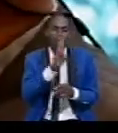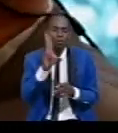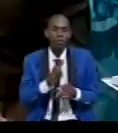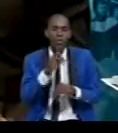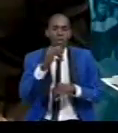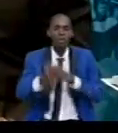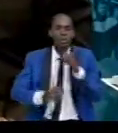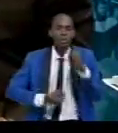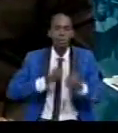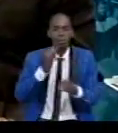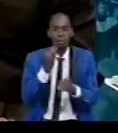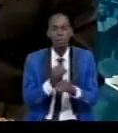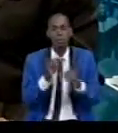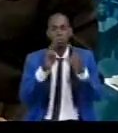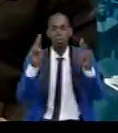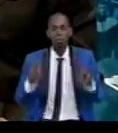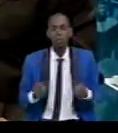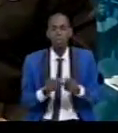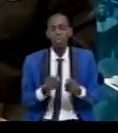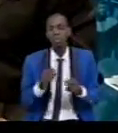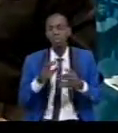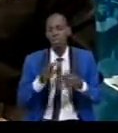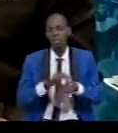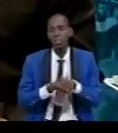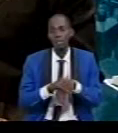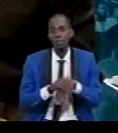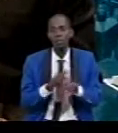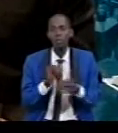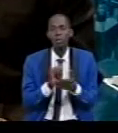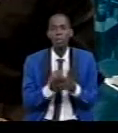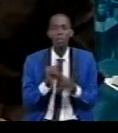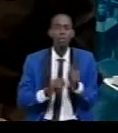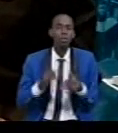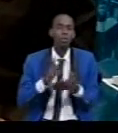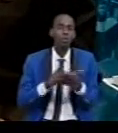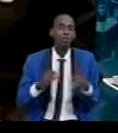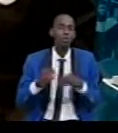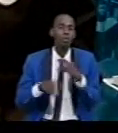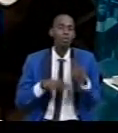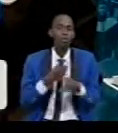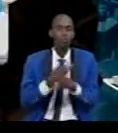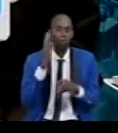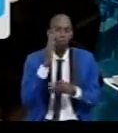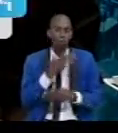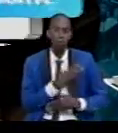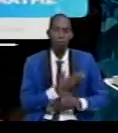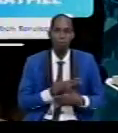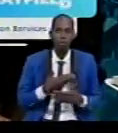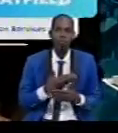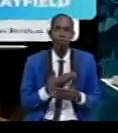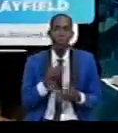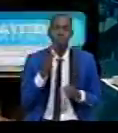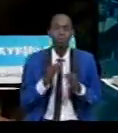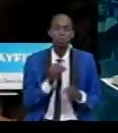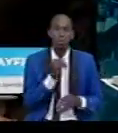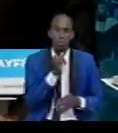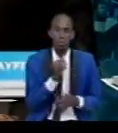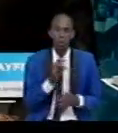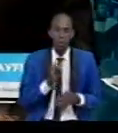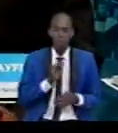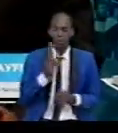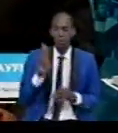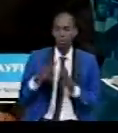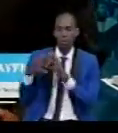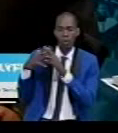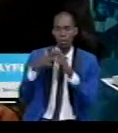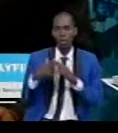we translate it, so it'll translate across the world well. Okay. Otherwise, the colloquialism will be misunderstood, may not translate. I'll use an American one. Okay.